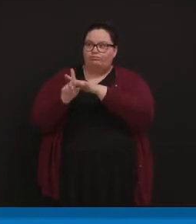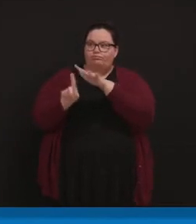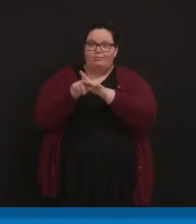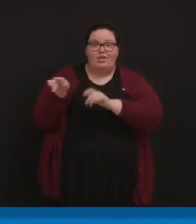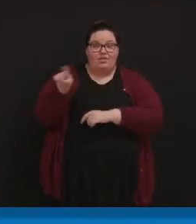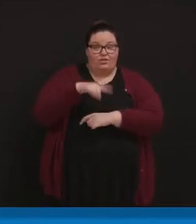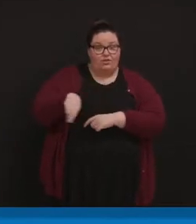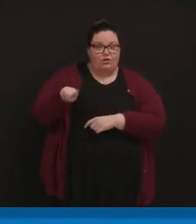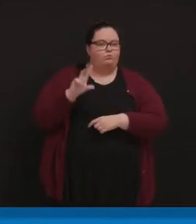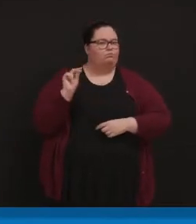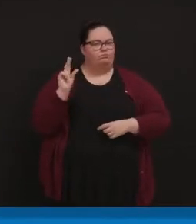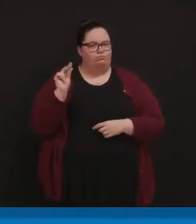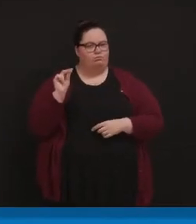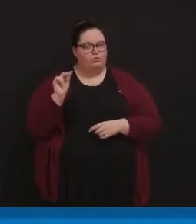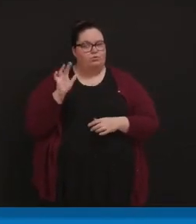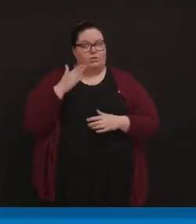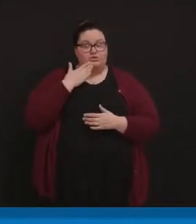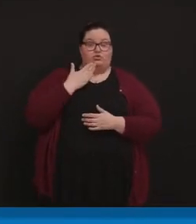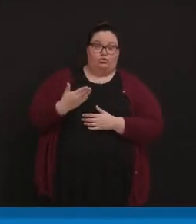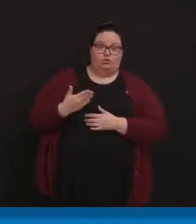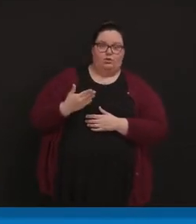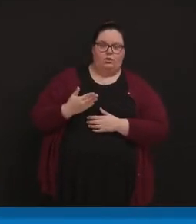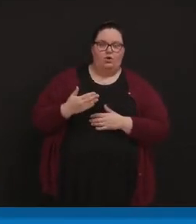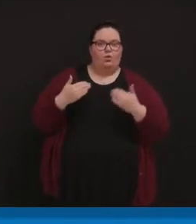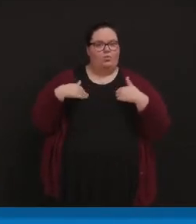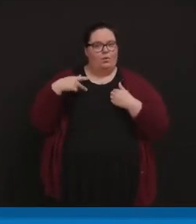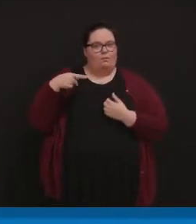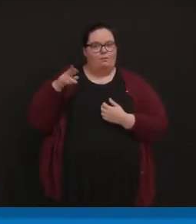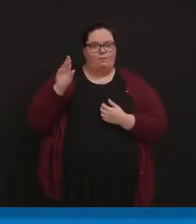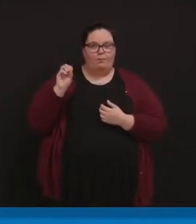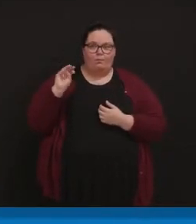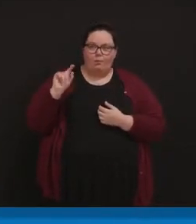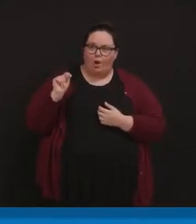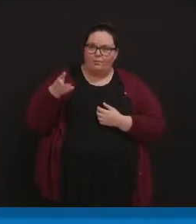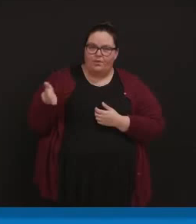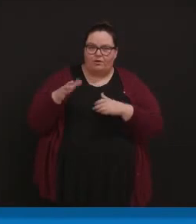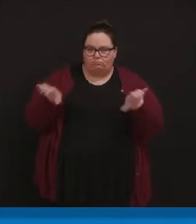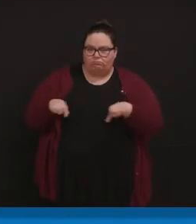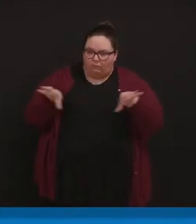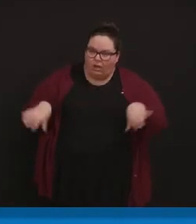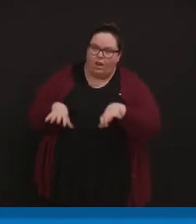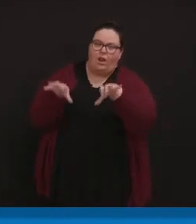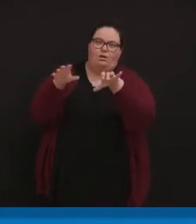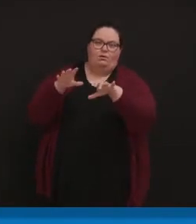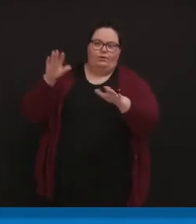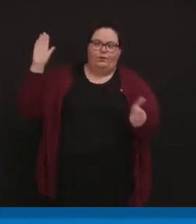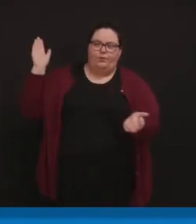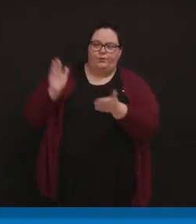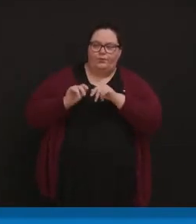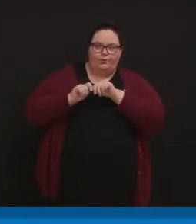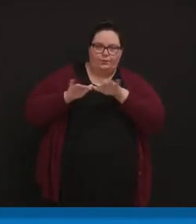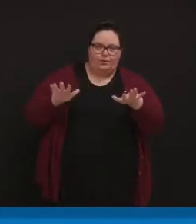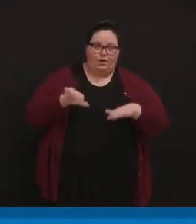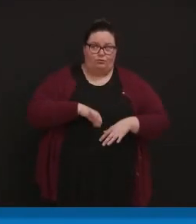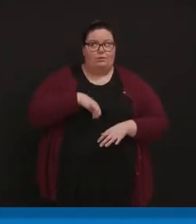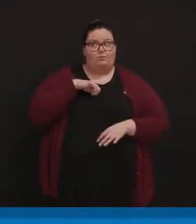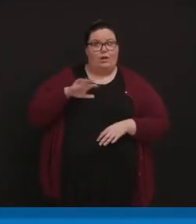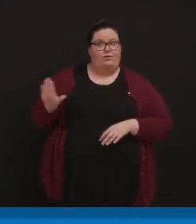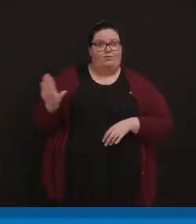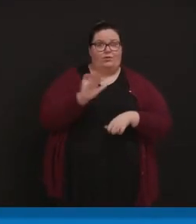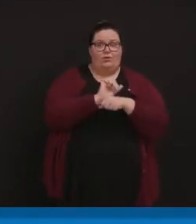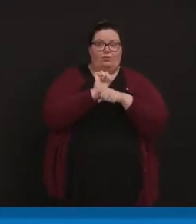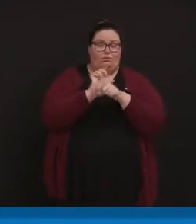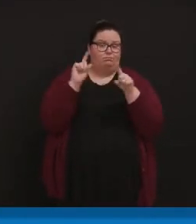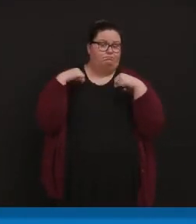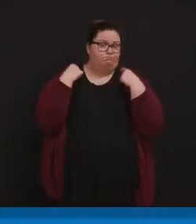of these facilities to manage care and slow the spread of infection, and they are doing an excellent job. So I'm really, really proud of the work that they're doing